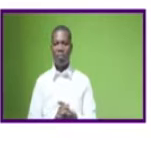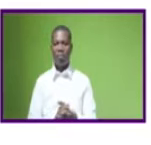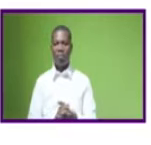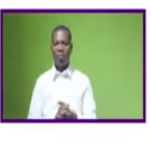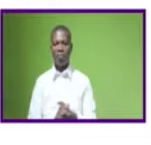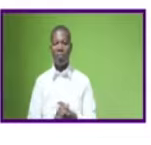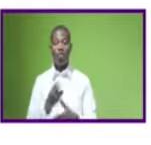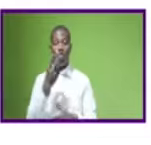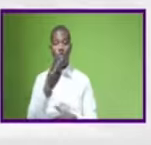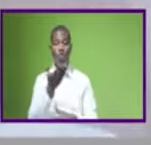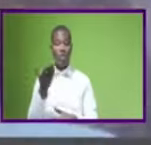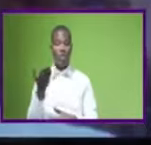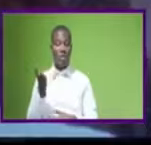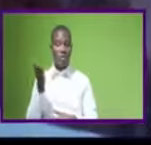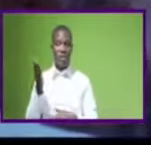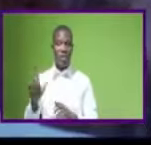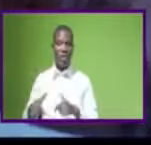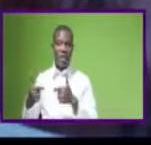Niamba bienu de waho.